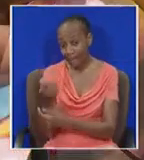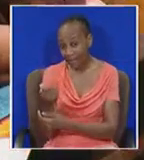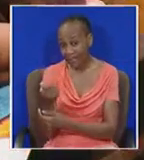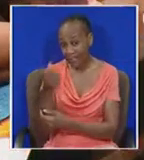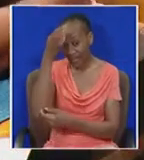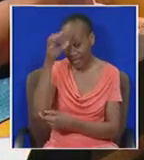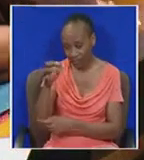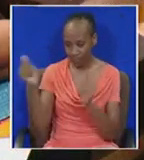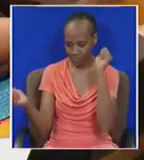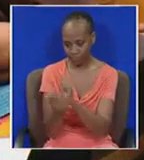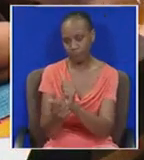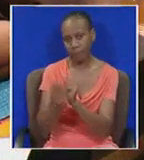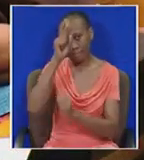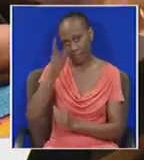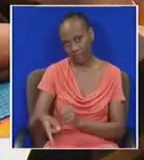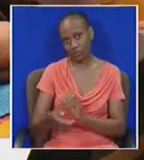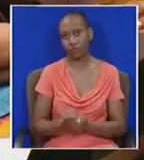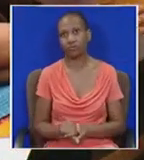mawabanjwe." We are with you there.